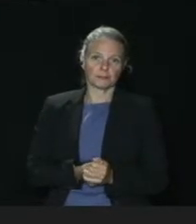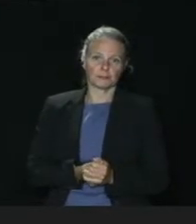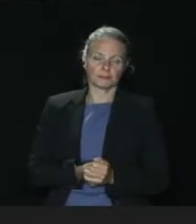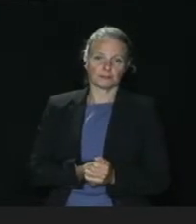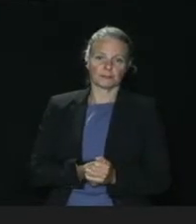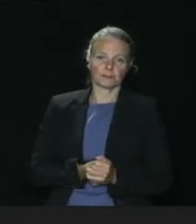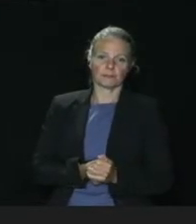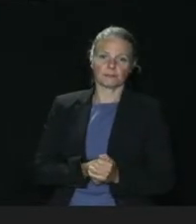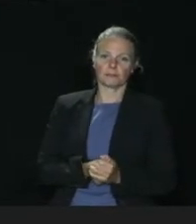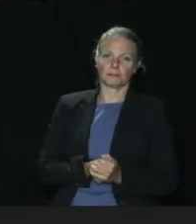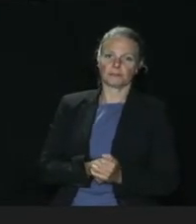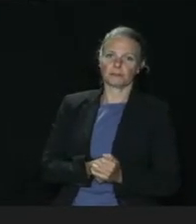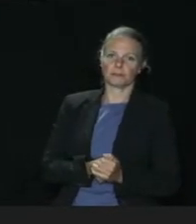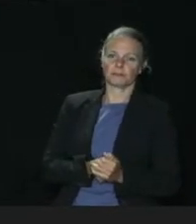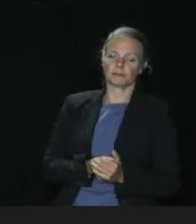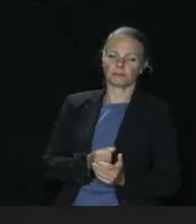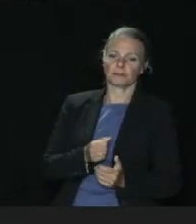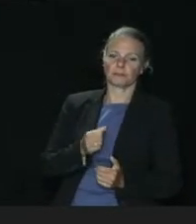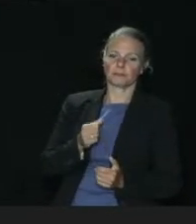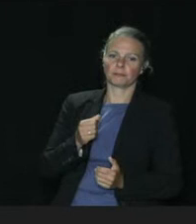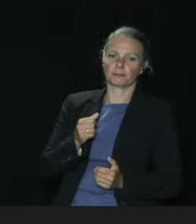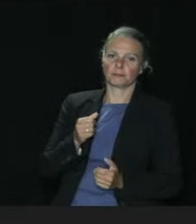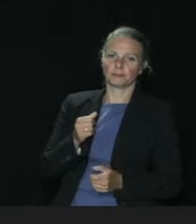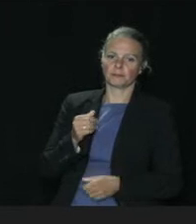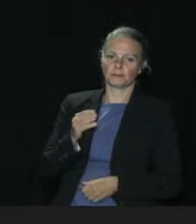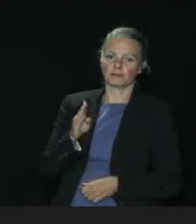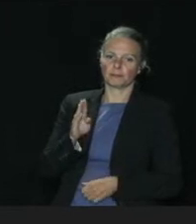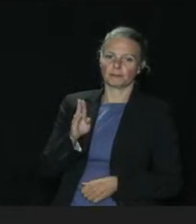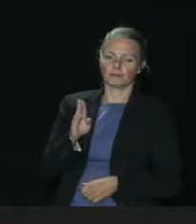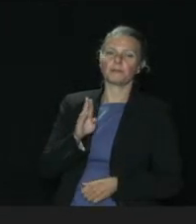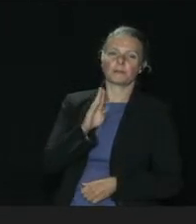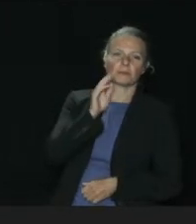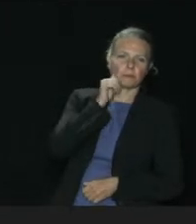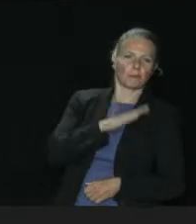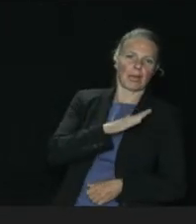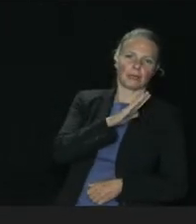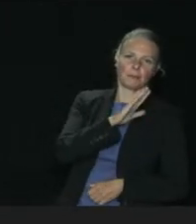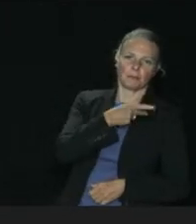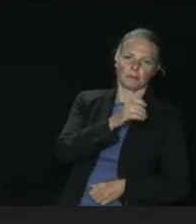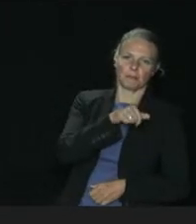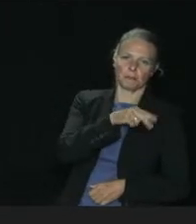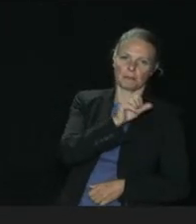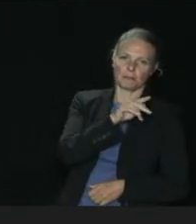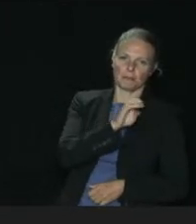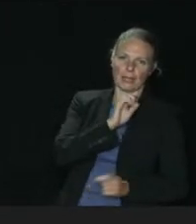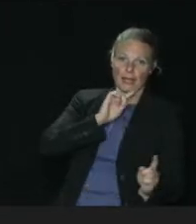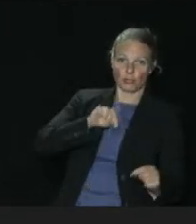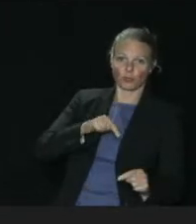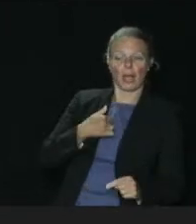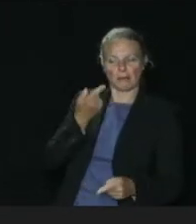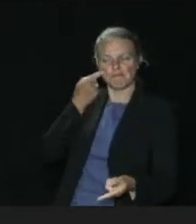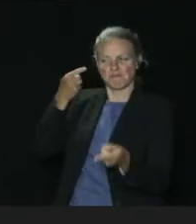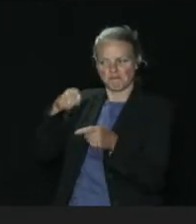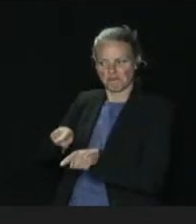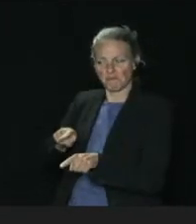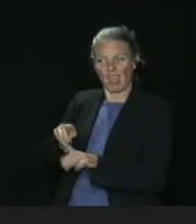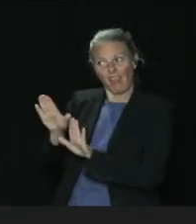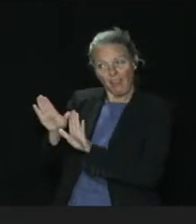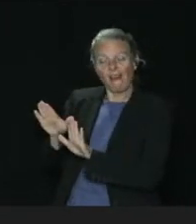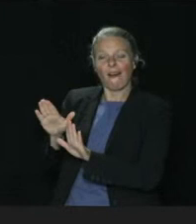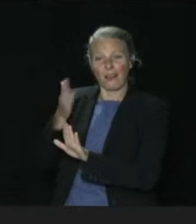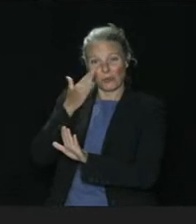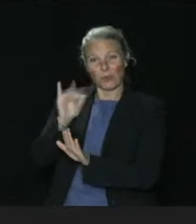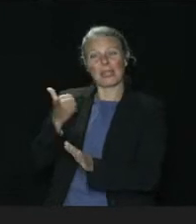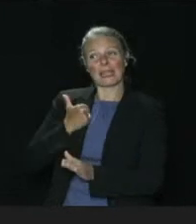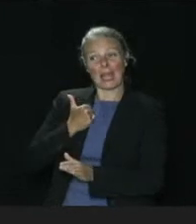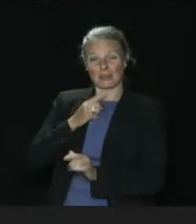I would say that I agree with Dr. Njoo on this, and I just want to reassure you that Canada did secure